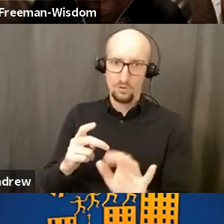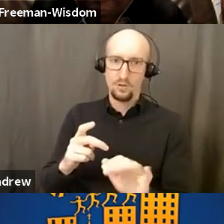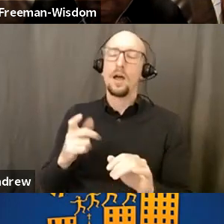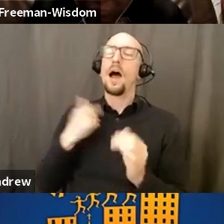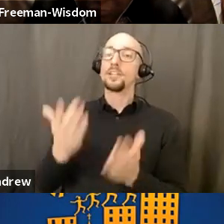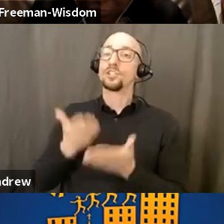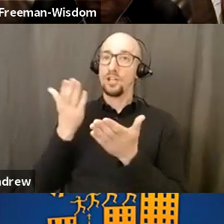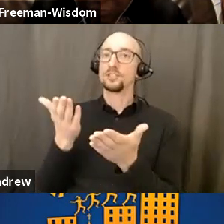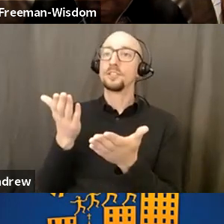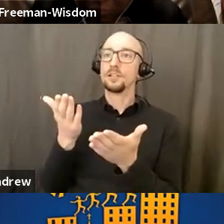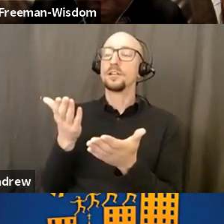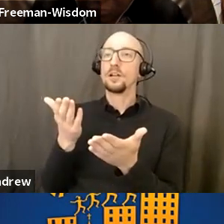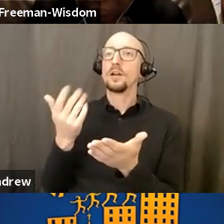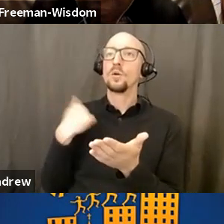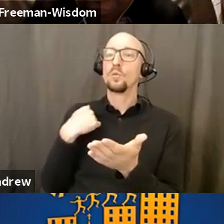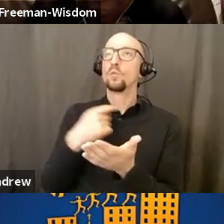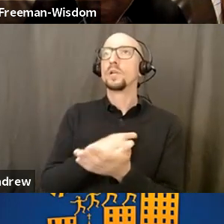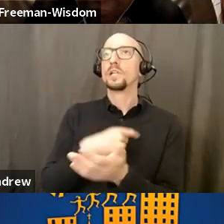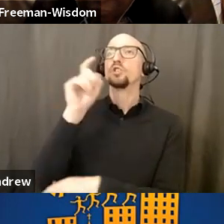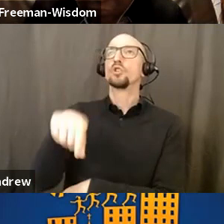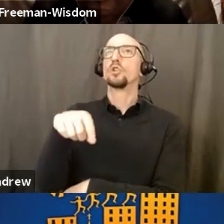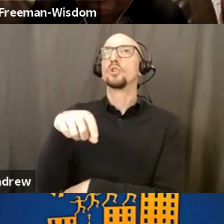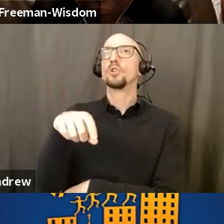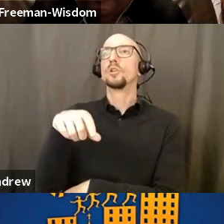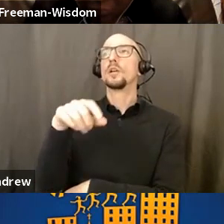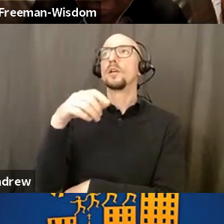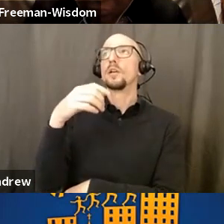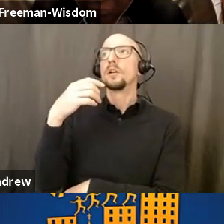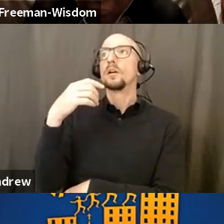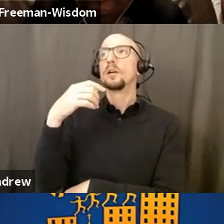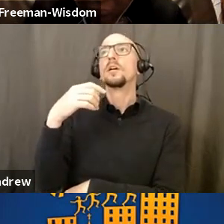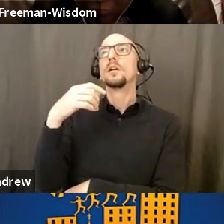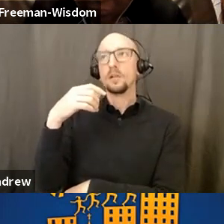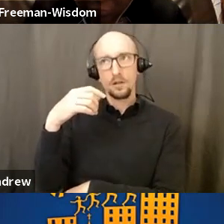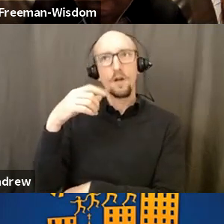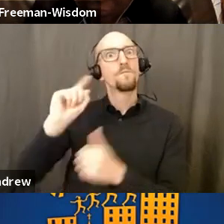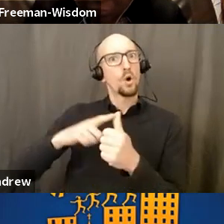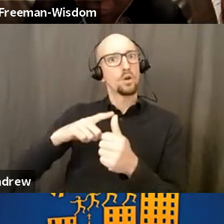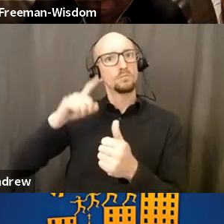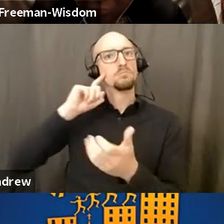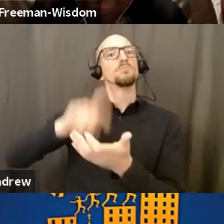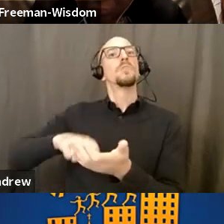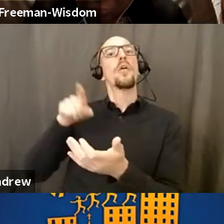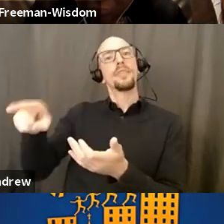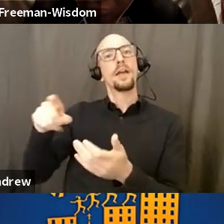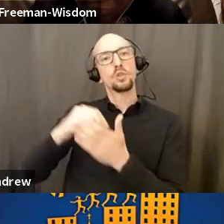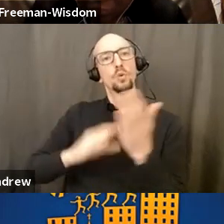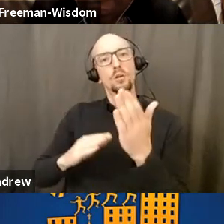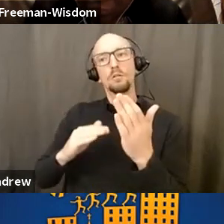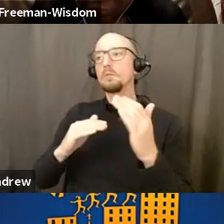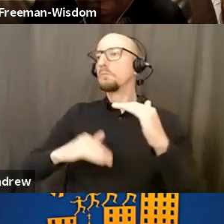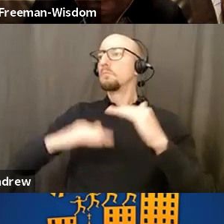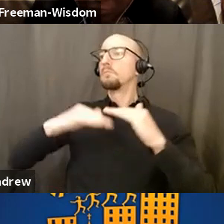suggest is that there be an indication of grade level performance. I'm not just suggesting that a